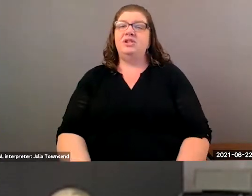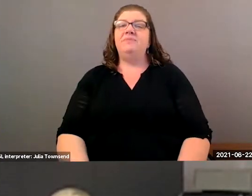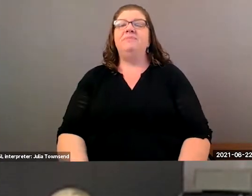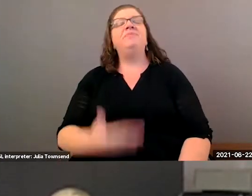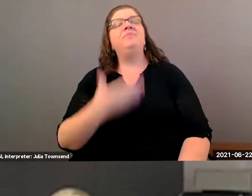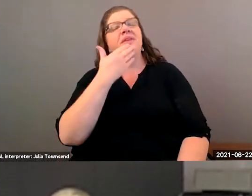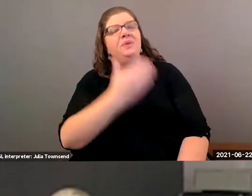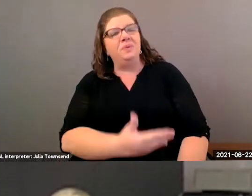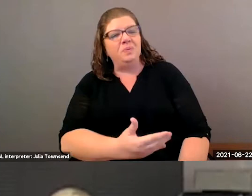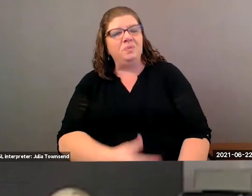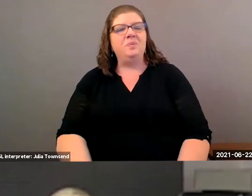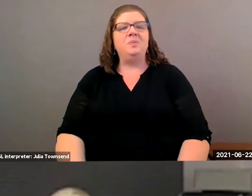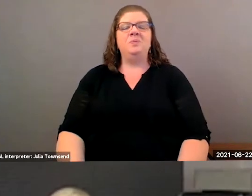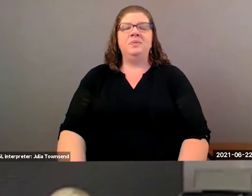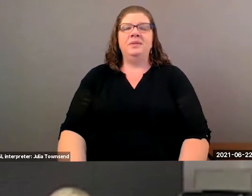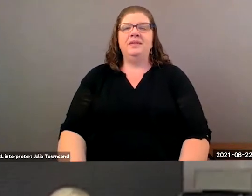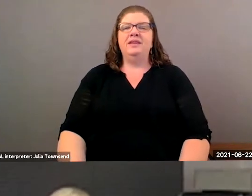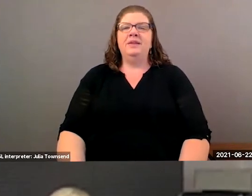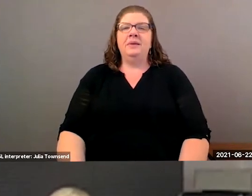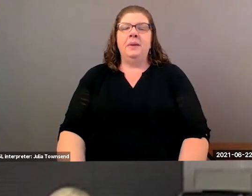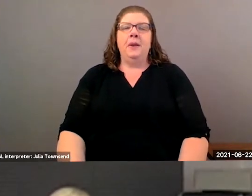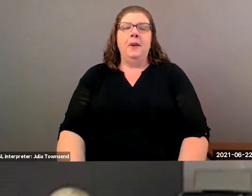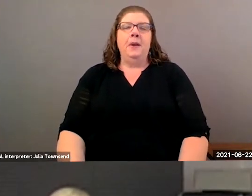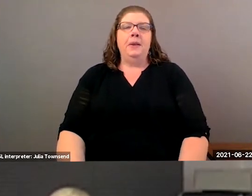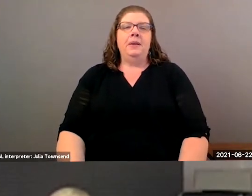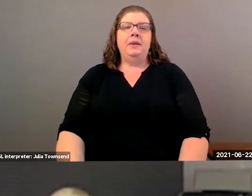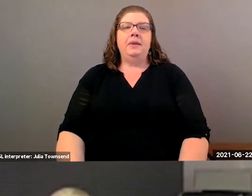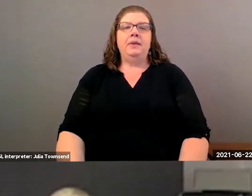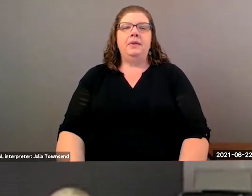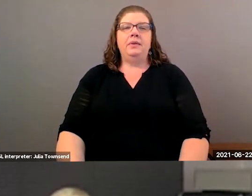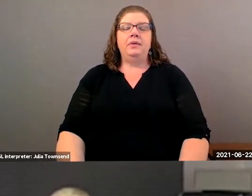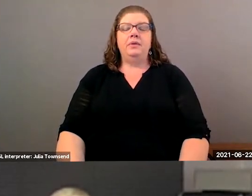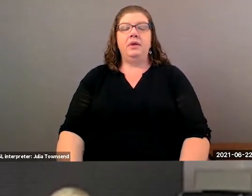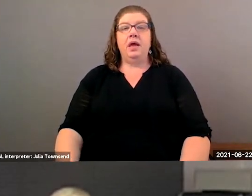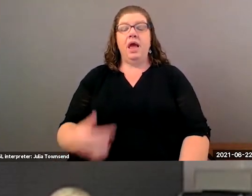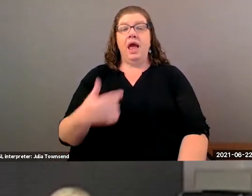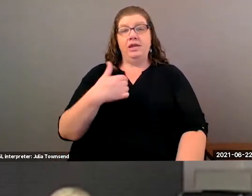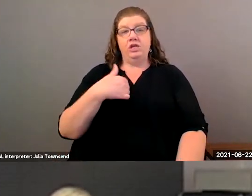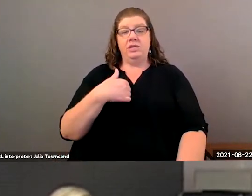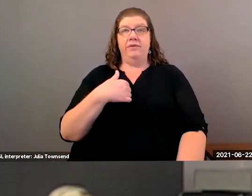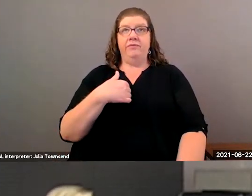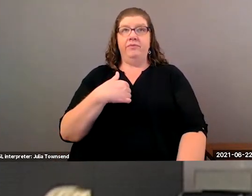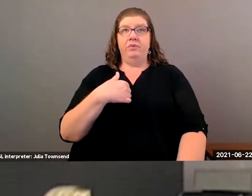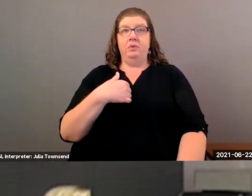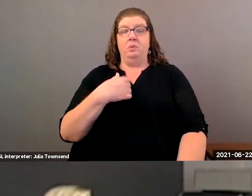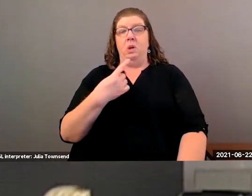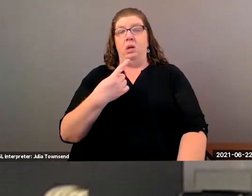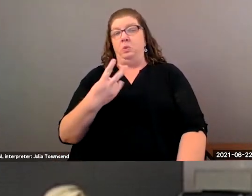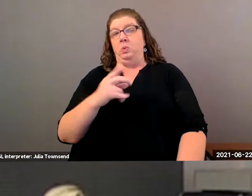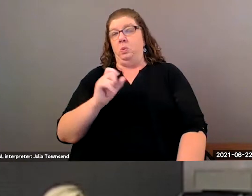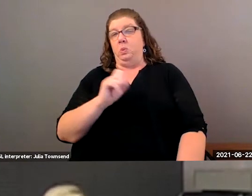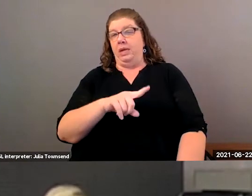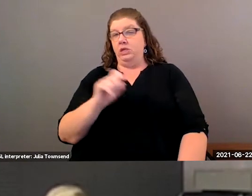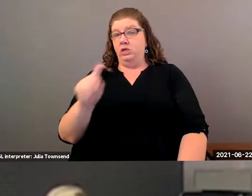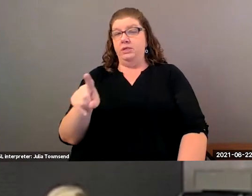you. Thanks. I just have a couple of questions. Ladies, I wonder if there's anything